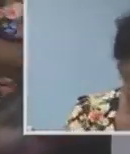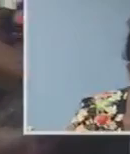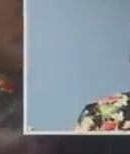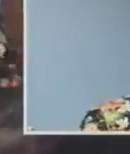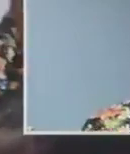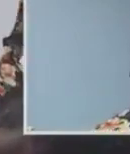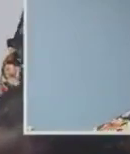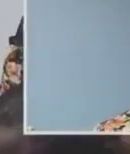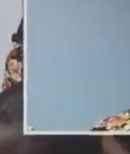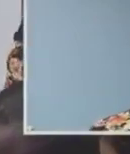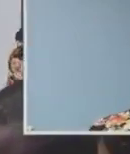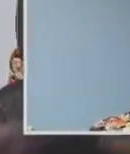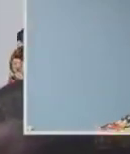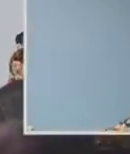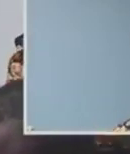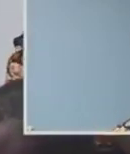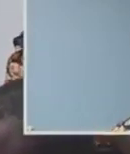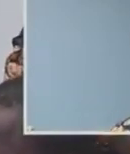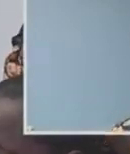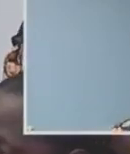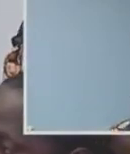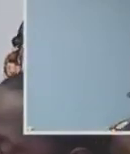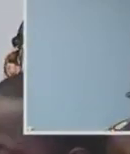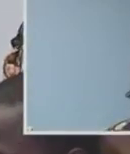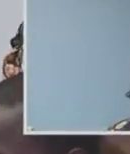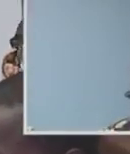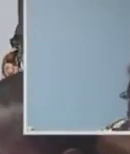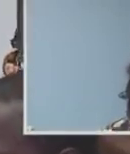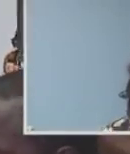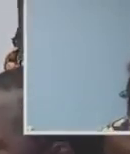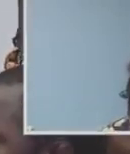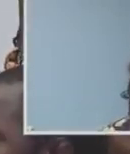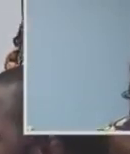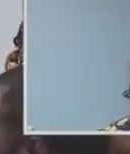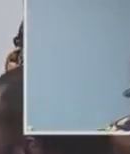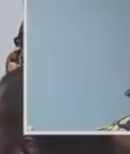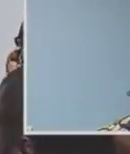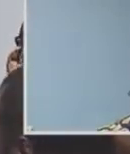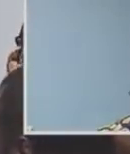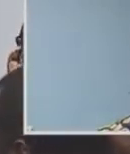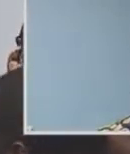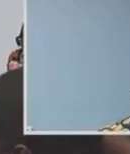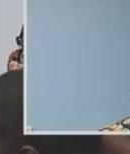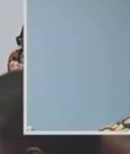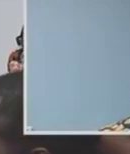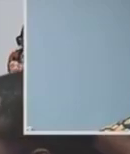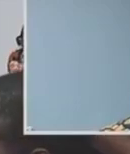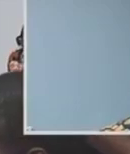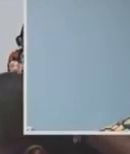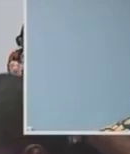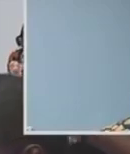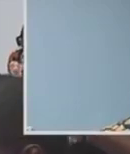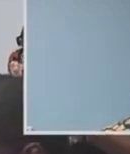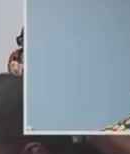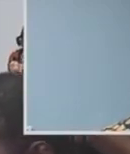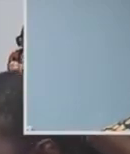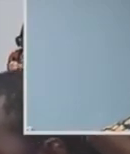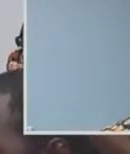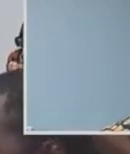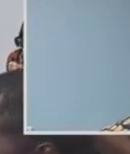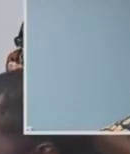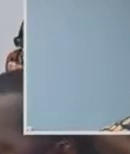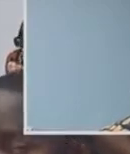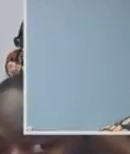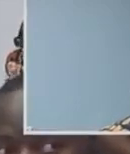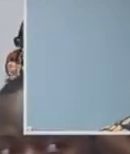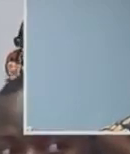Star. I don't know if you, Madam Health Secretary, if you can speak to this. With respect to the